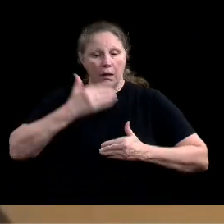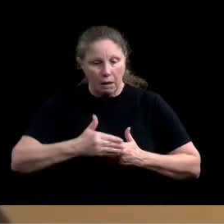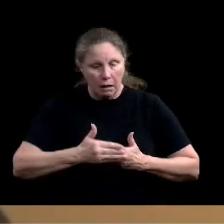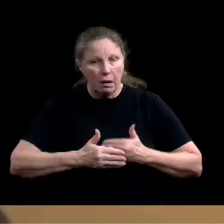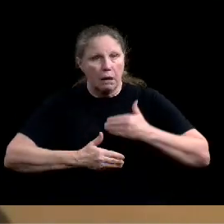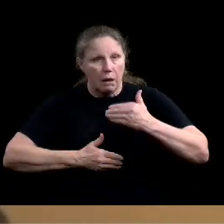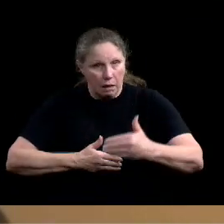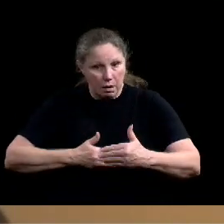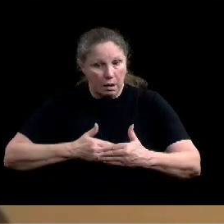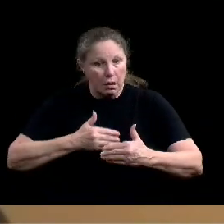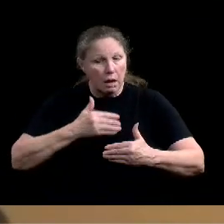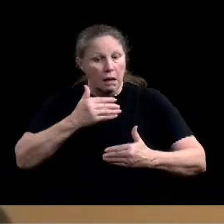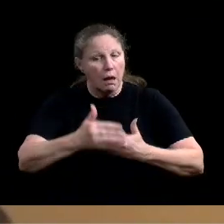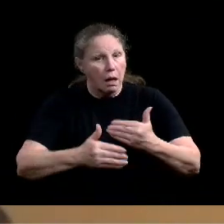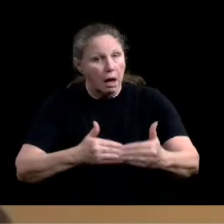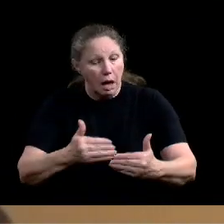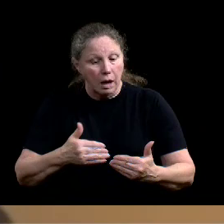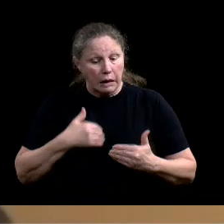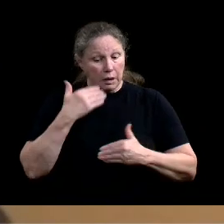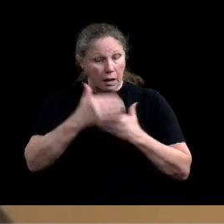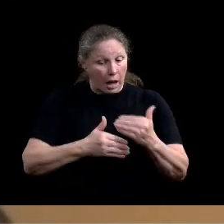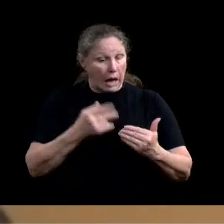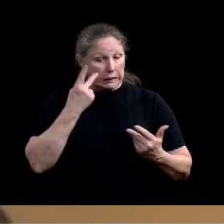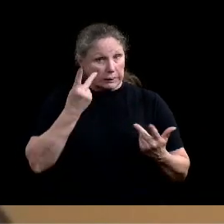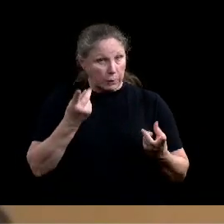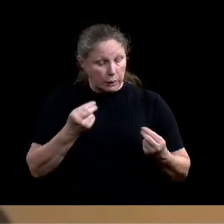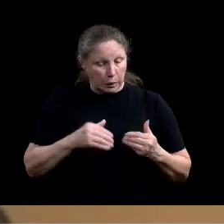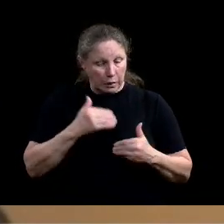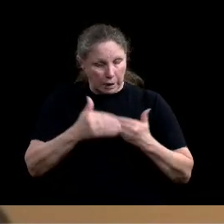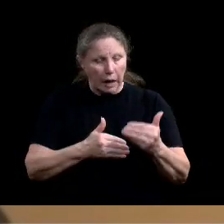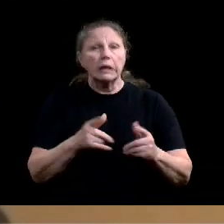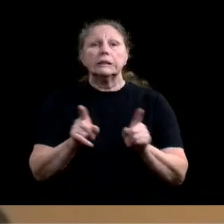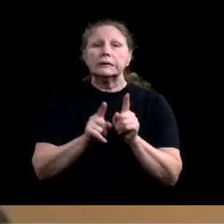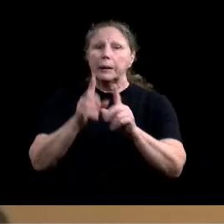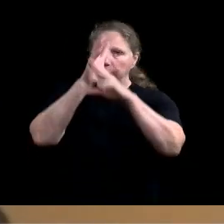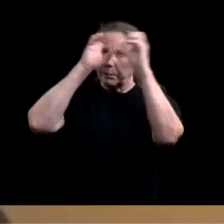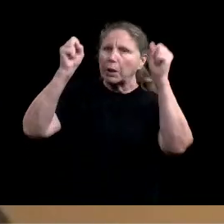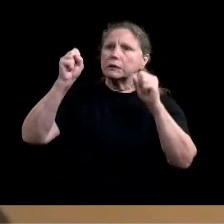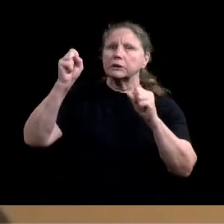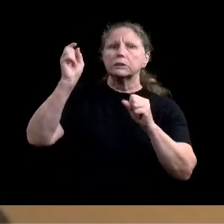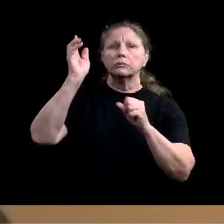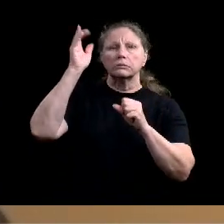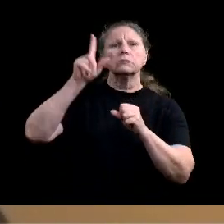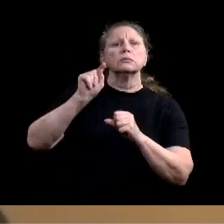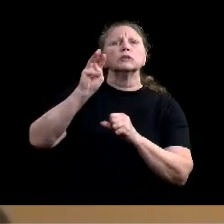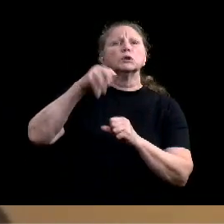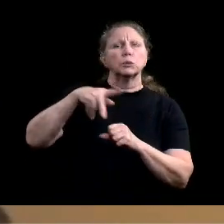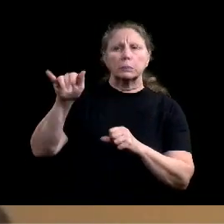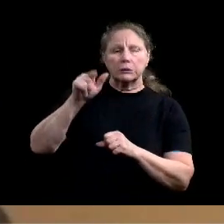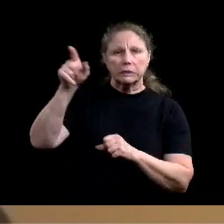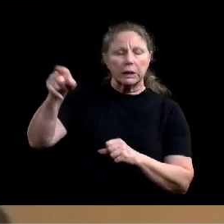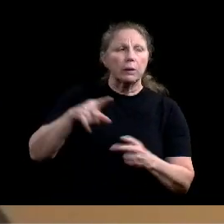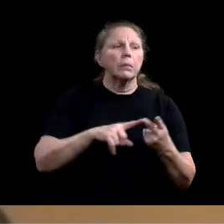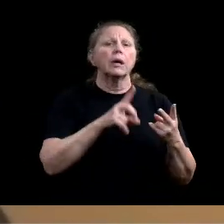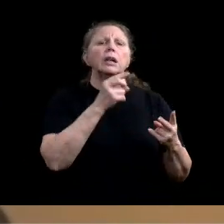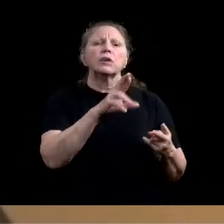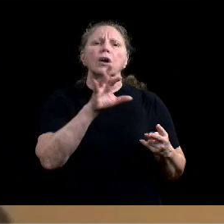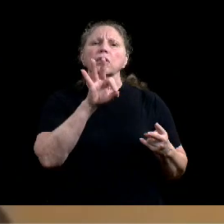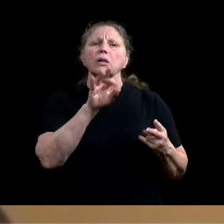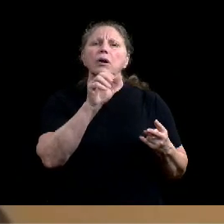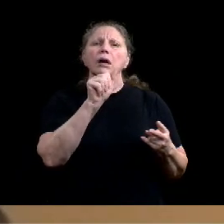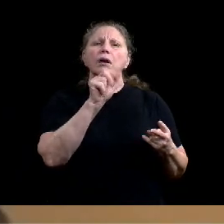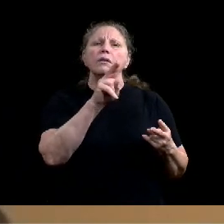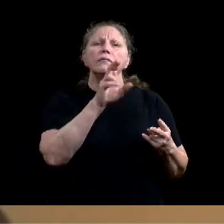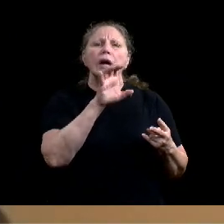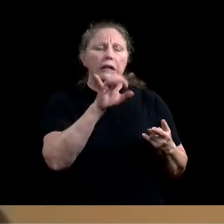the message that President Trump and Dr. Fauci and Dr. Birx laid out at the national level. So as long as we follow